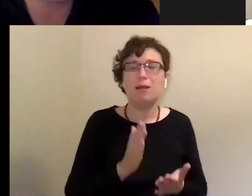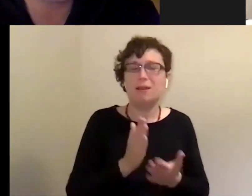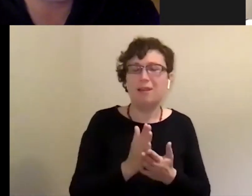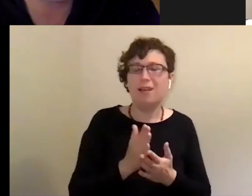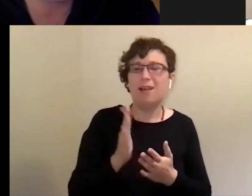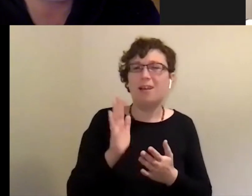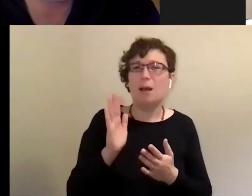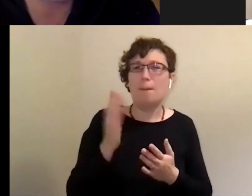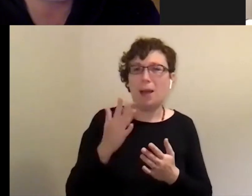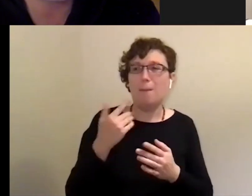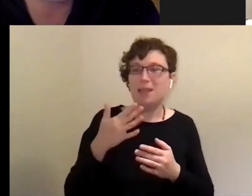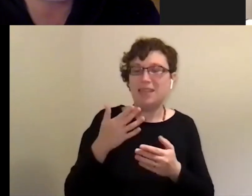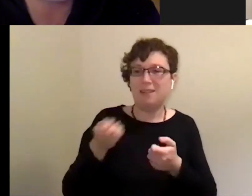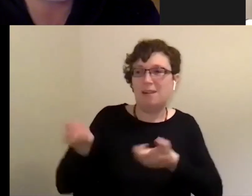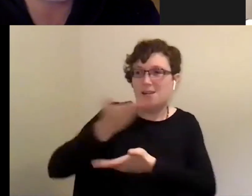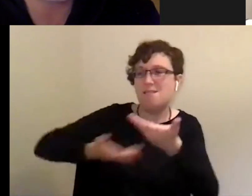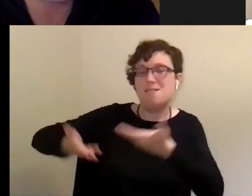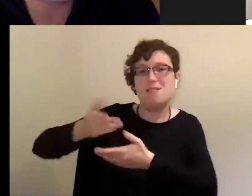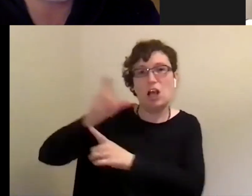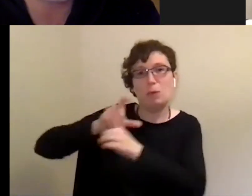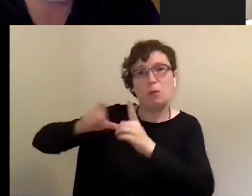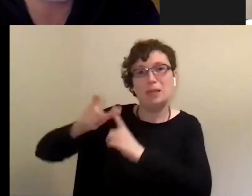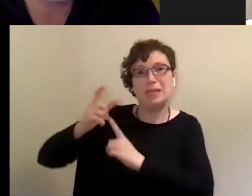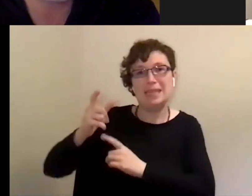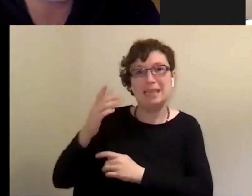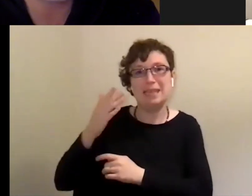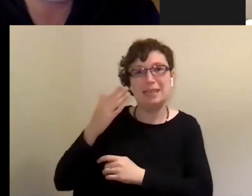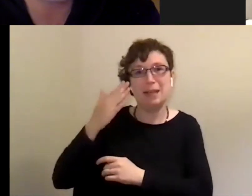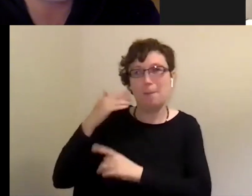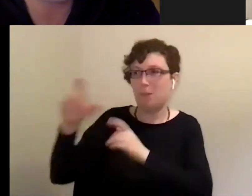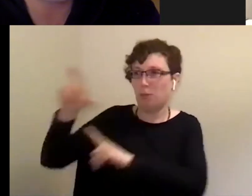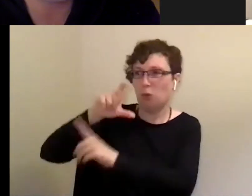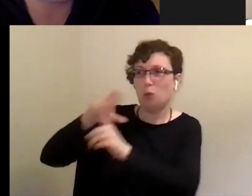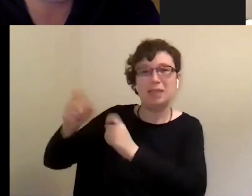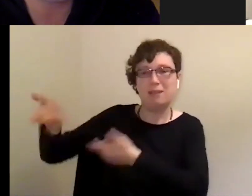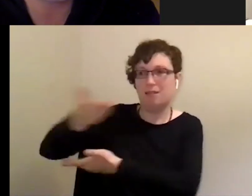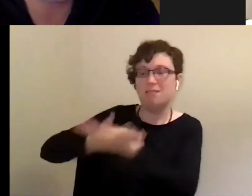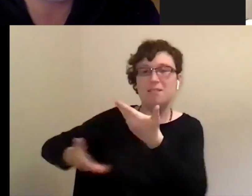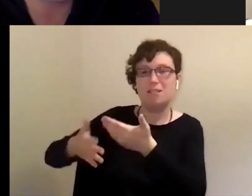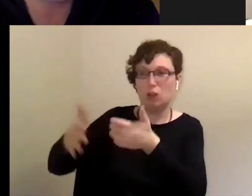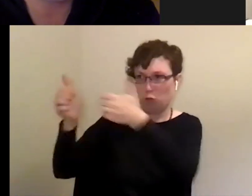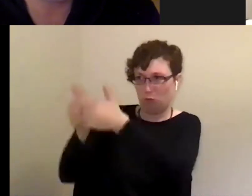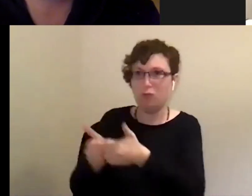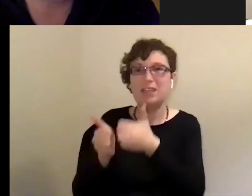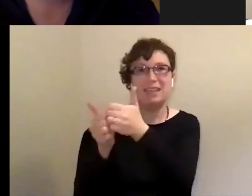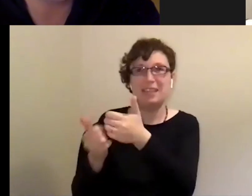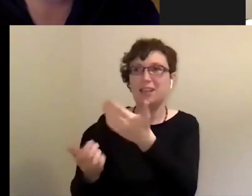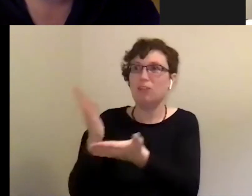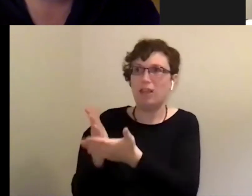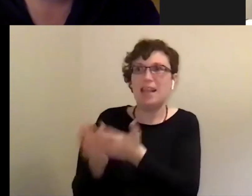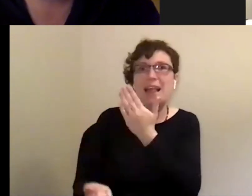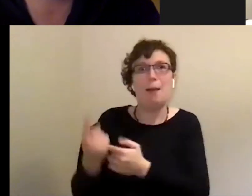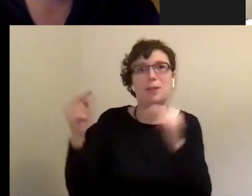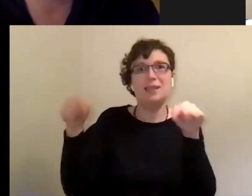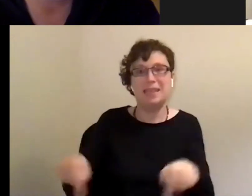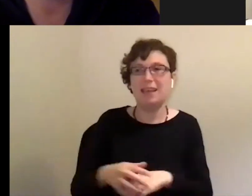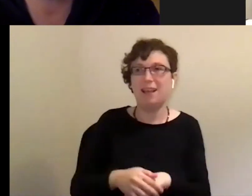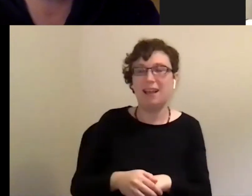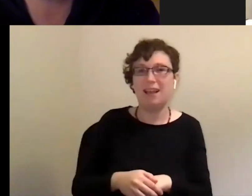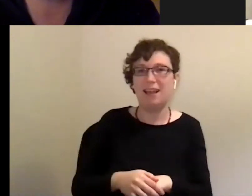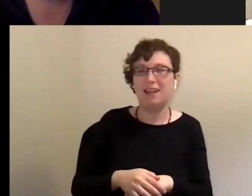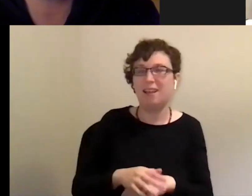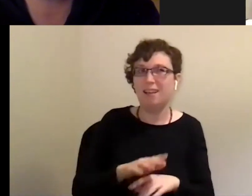similar experiences if it isn't here? So I think people just don't want to admit it because it doesn't affect them. Devon